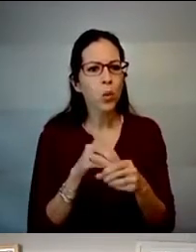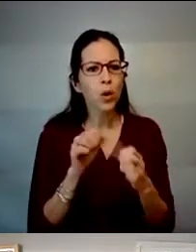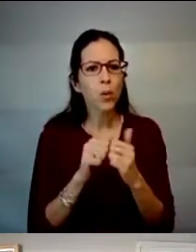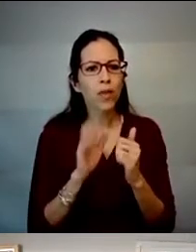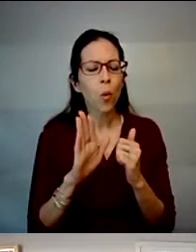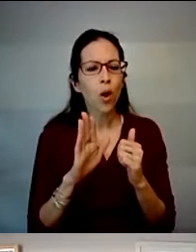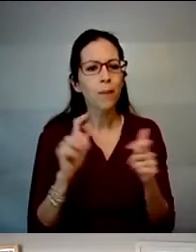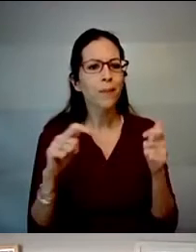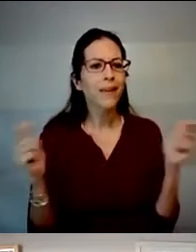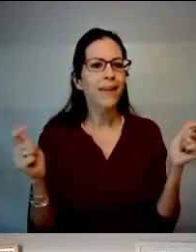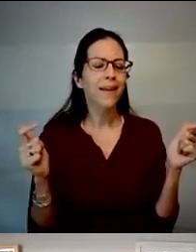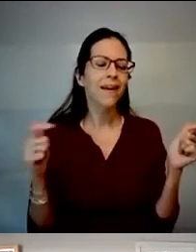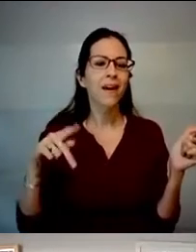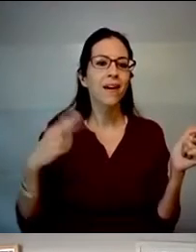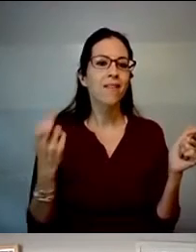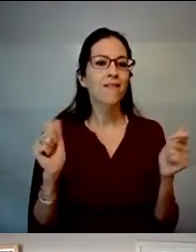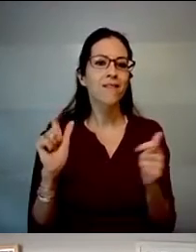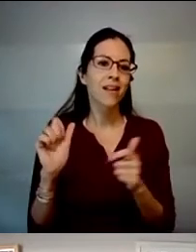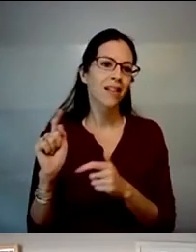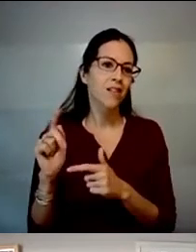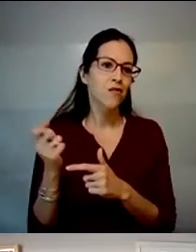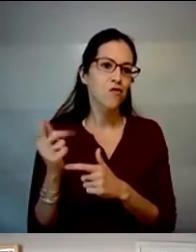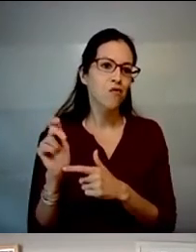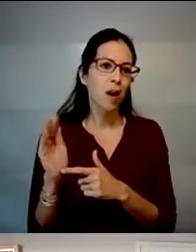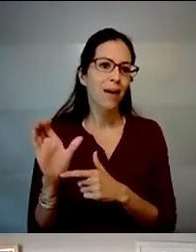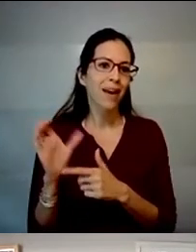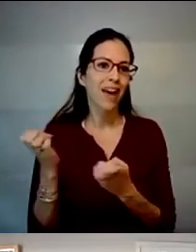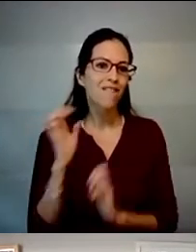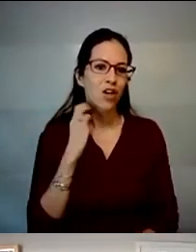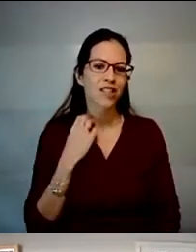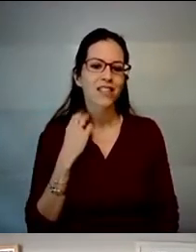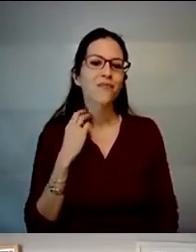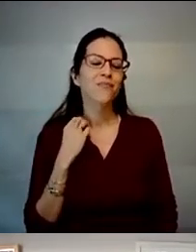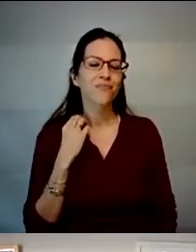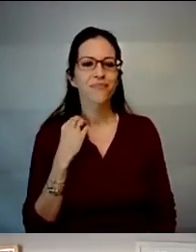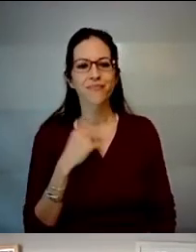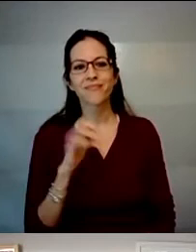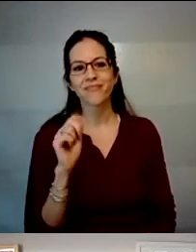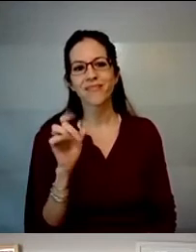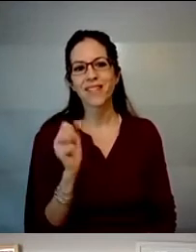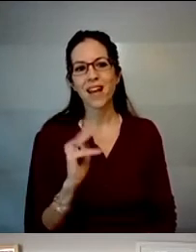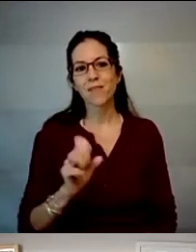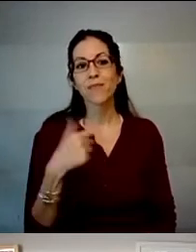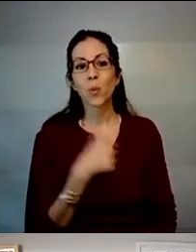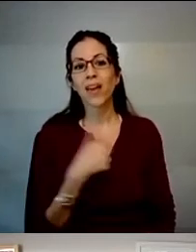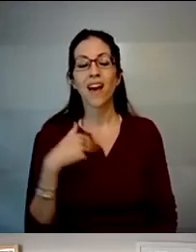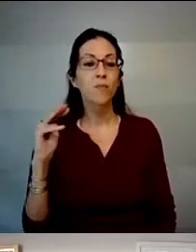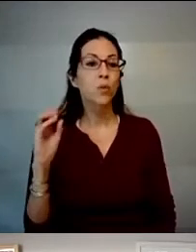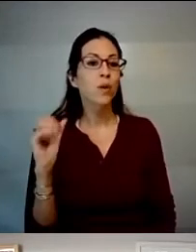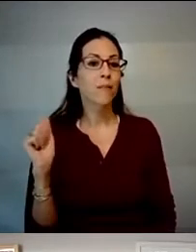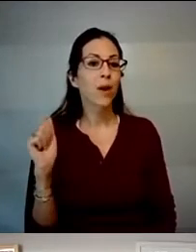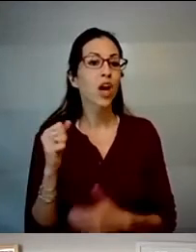philanthropic efforts, you know. Yeah, absolutely. Thanks, Charity. Yeah, we have our foundation, Mutual America Foundation, which was established, I